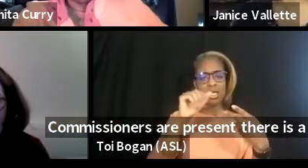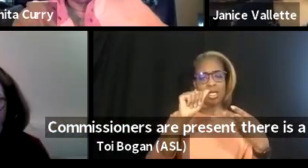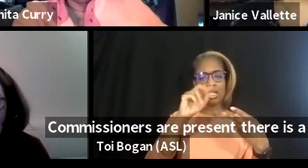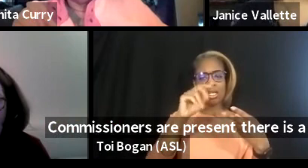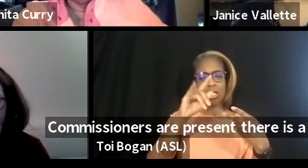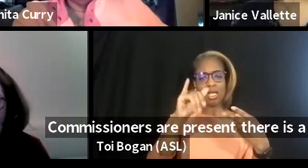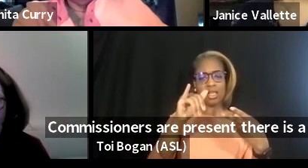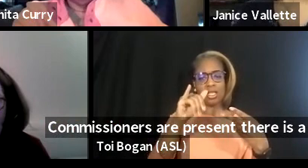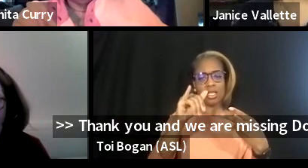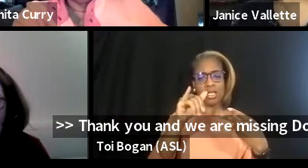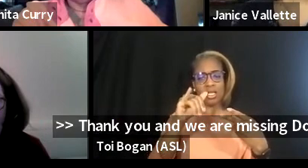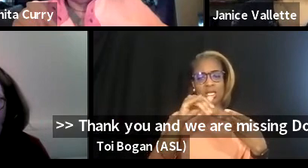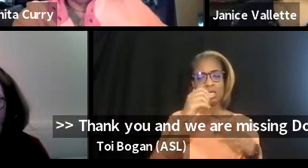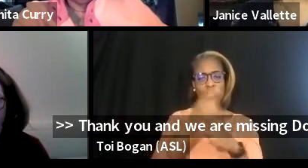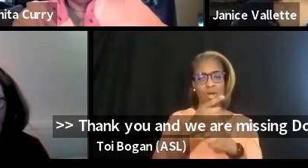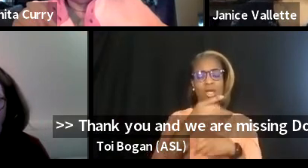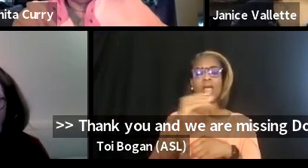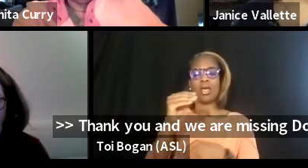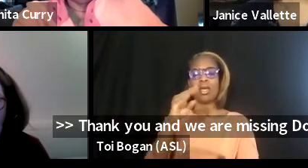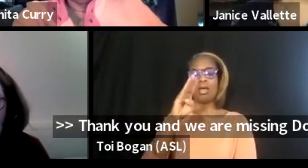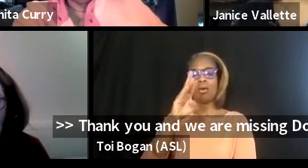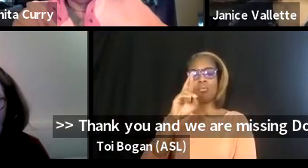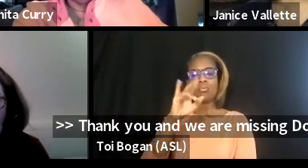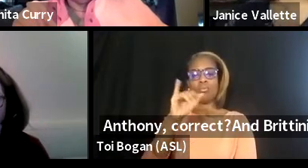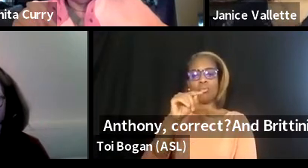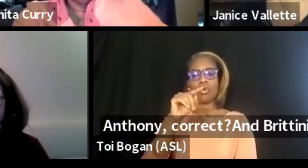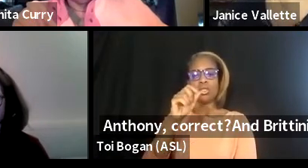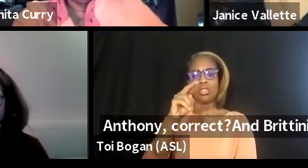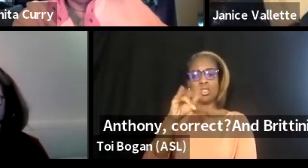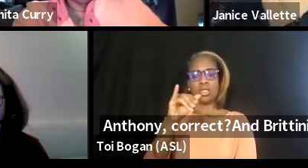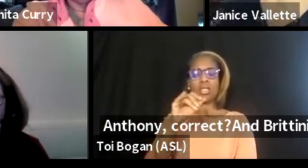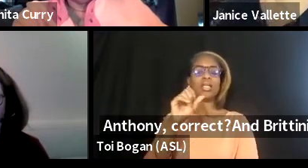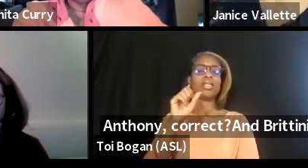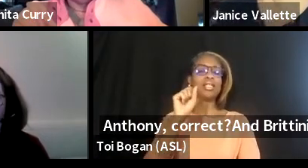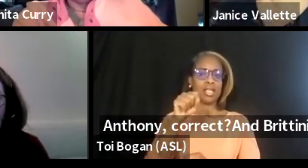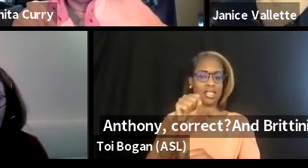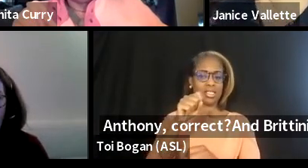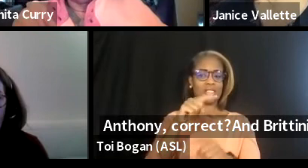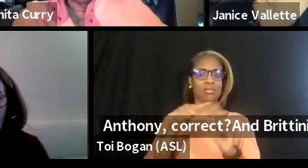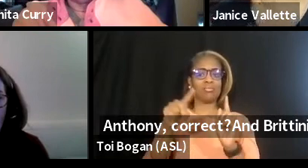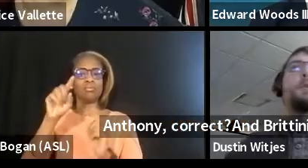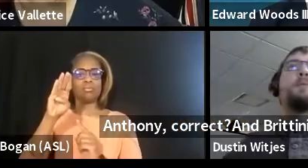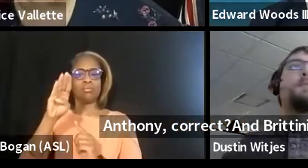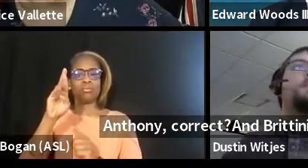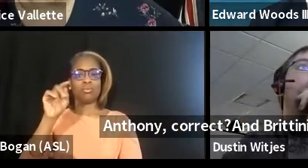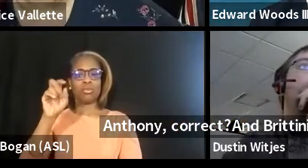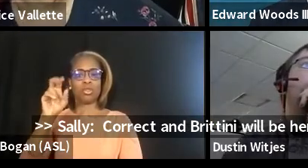And Brittany. Correct. And Brittany will be here shortly. She's running okay. A few minutes late.